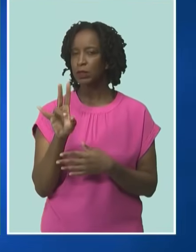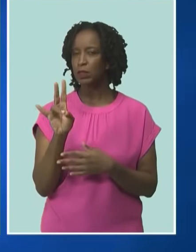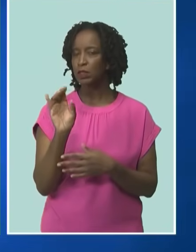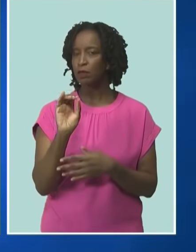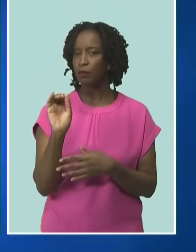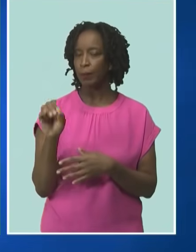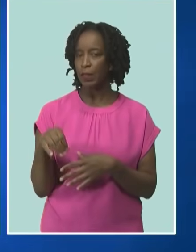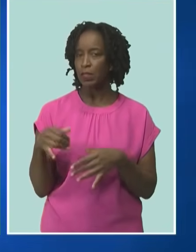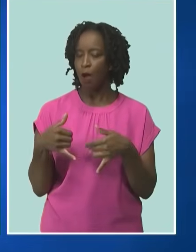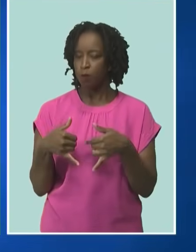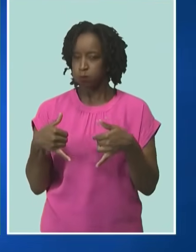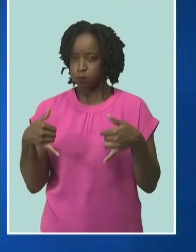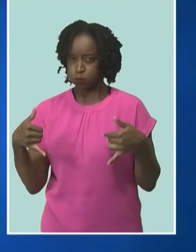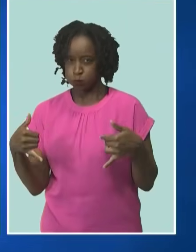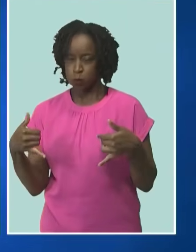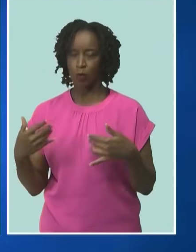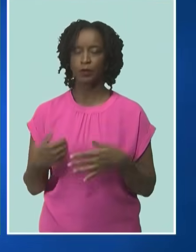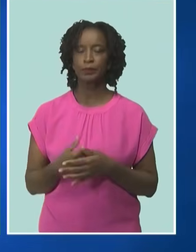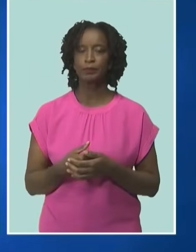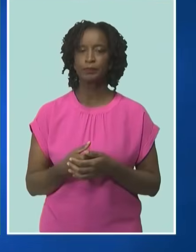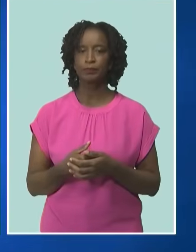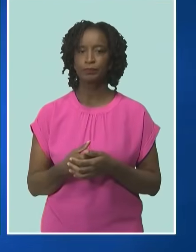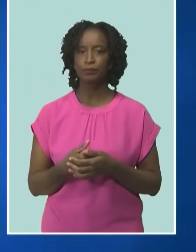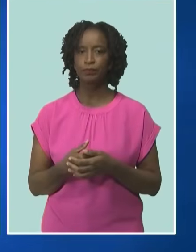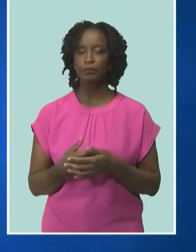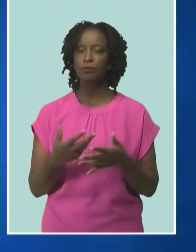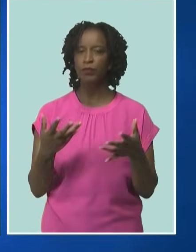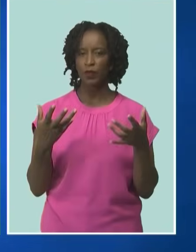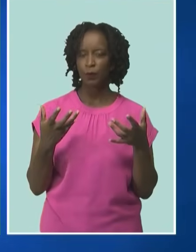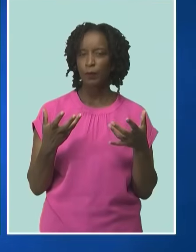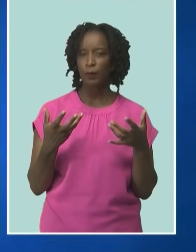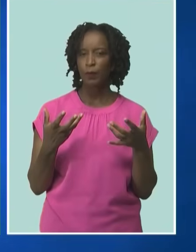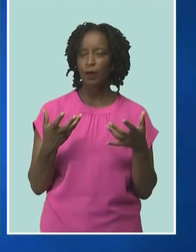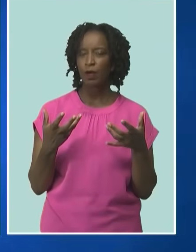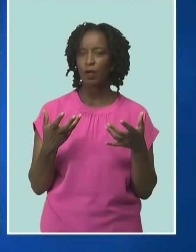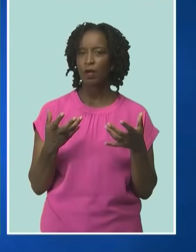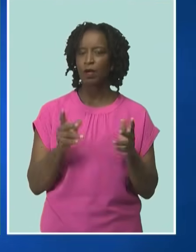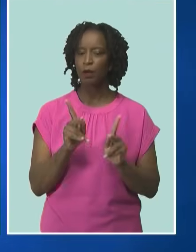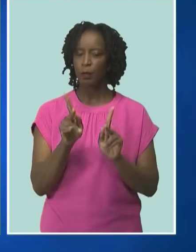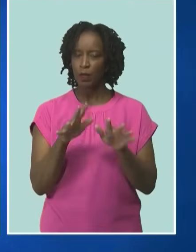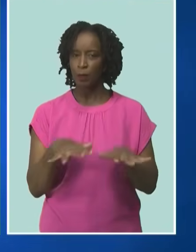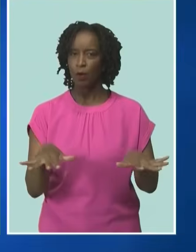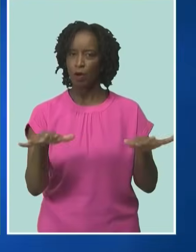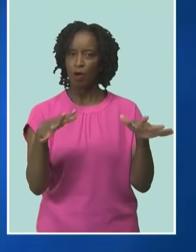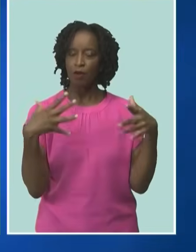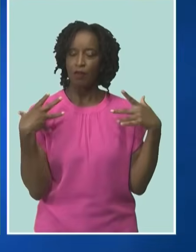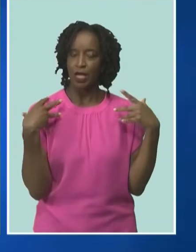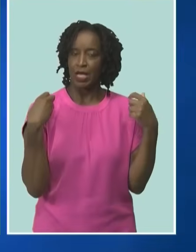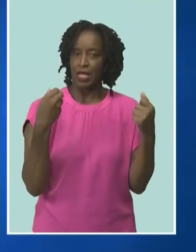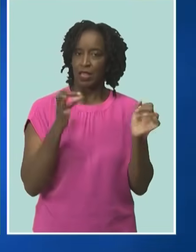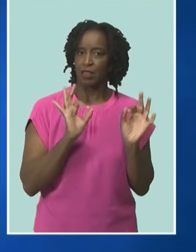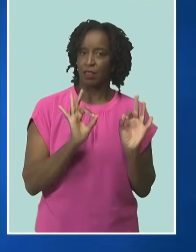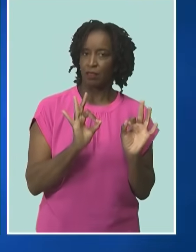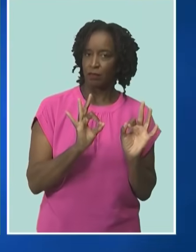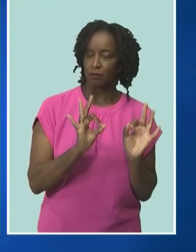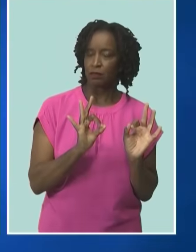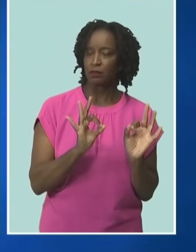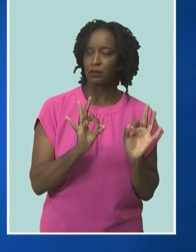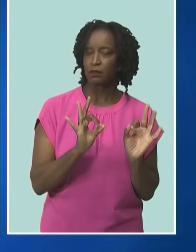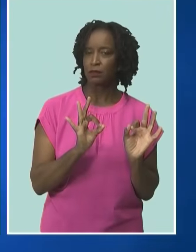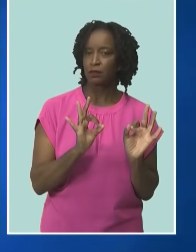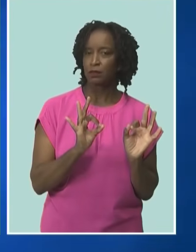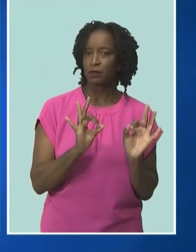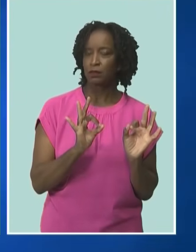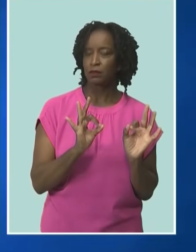or obese. You can't have an excellent population in terms of healthcare and good numbers in terms of hypertension